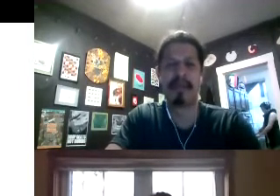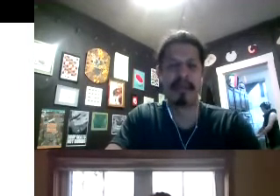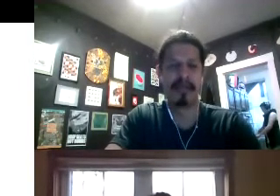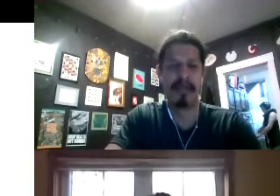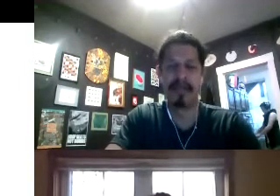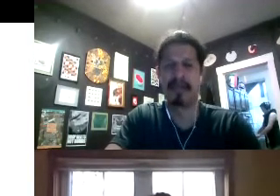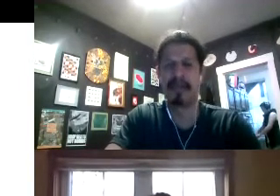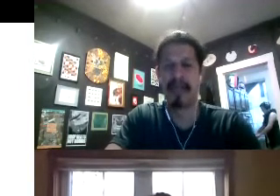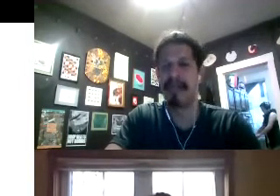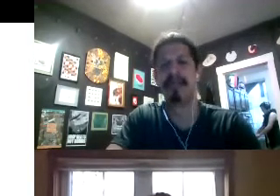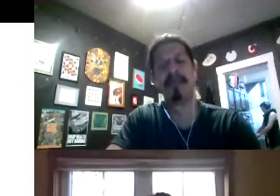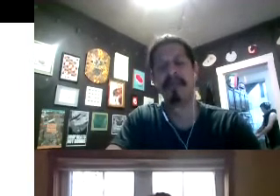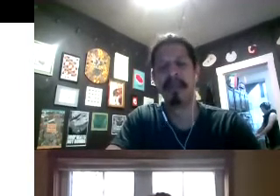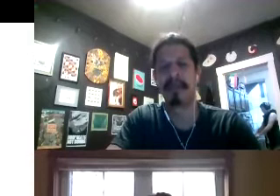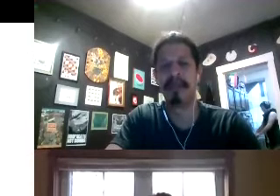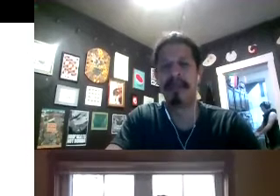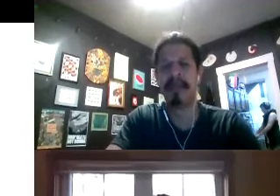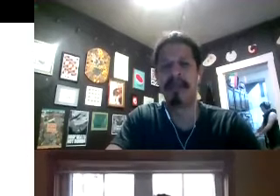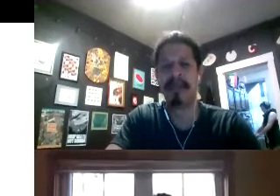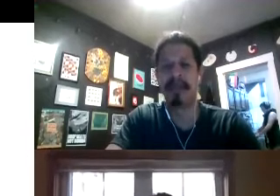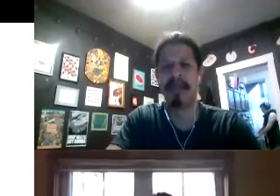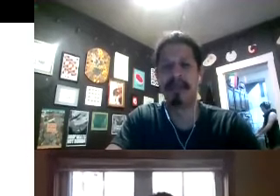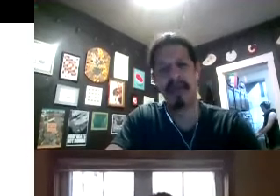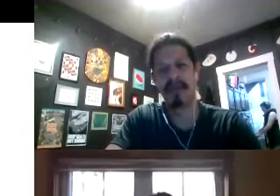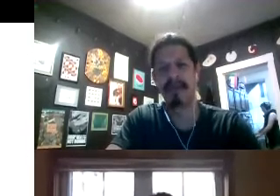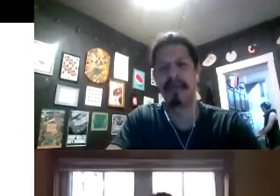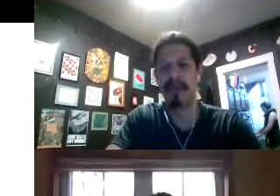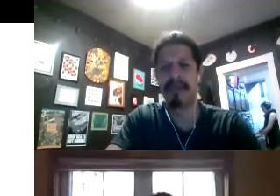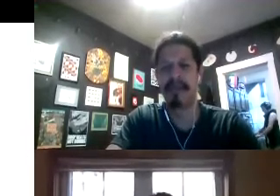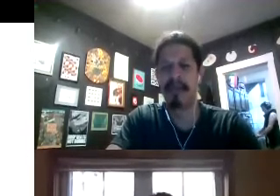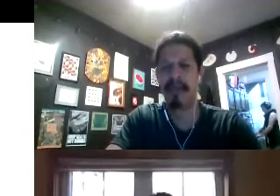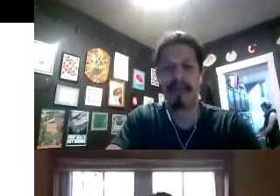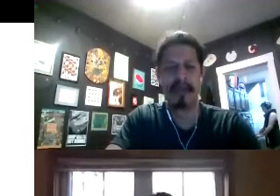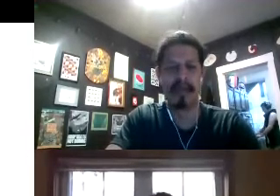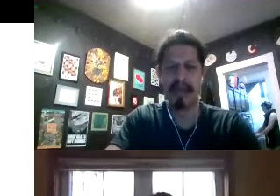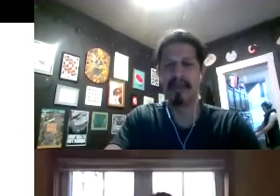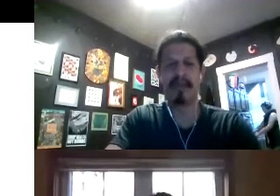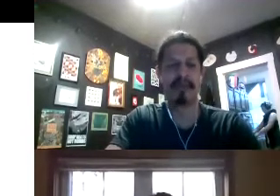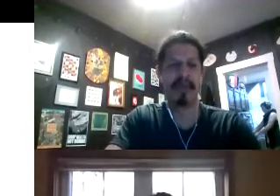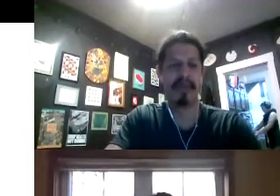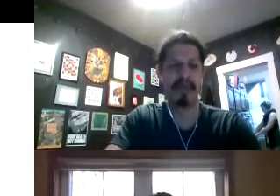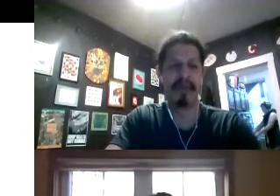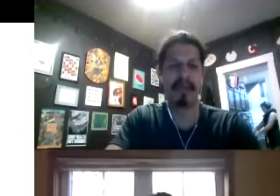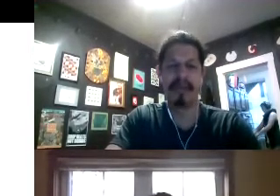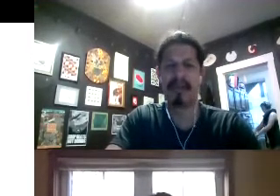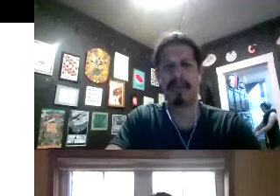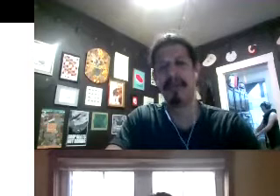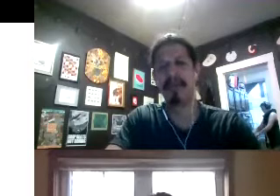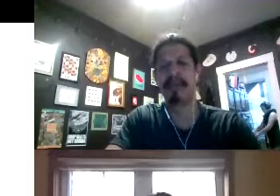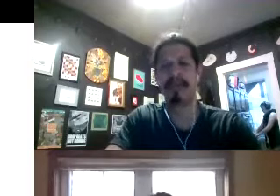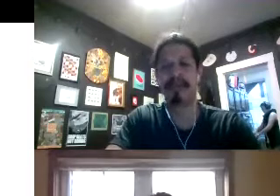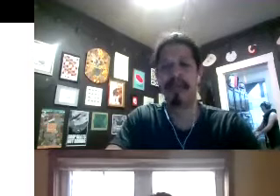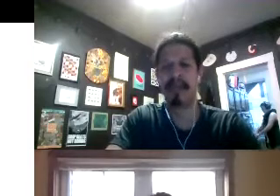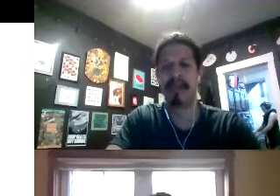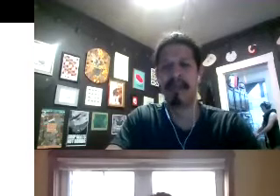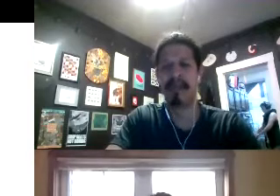just ask your question on the chat, and that should be totally fine if you want to add questions or comments. But yeah, we really want to hear from you guys.